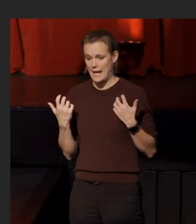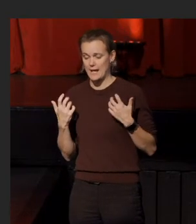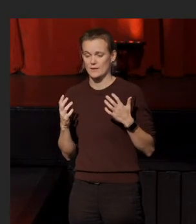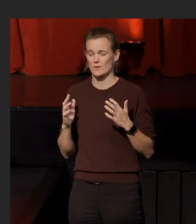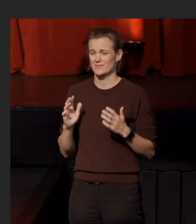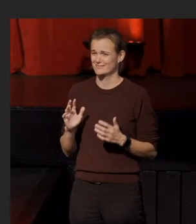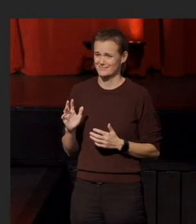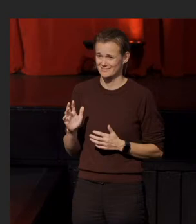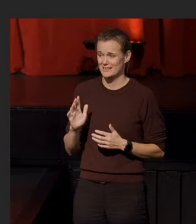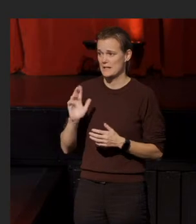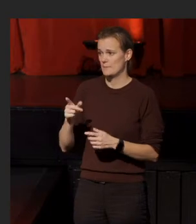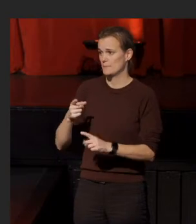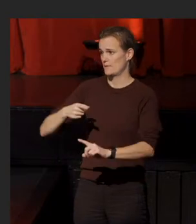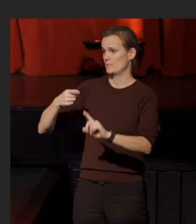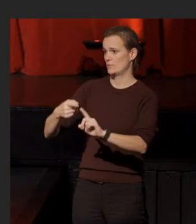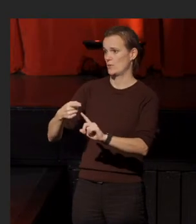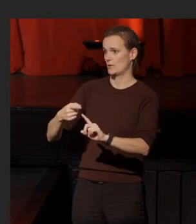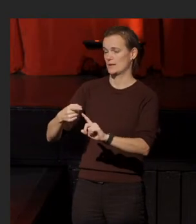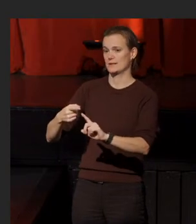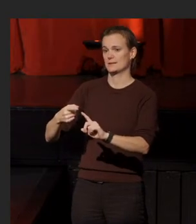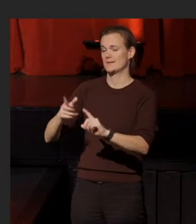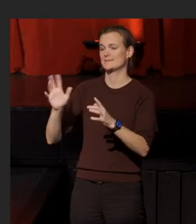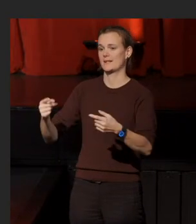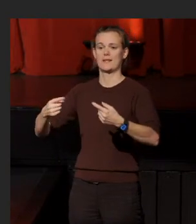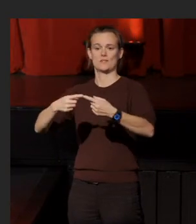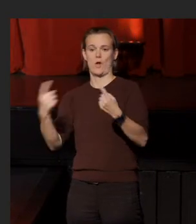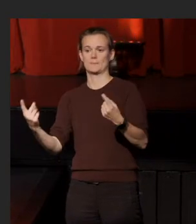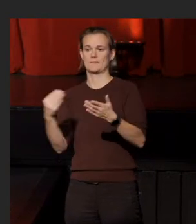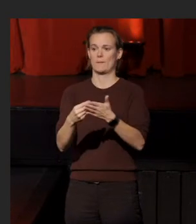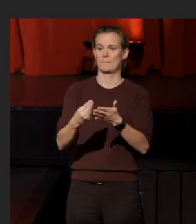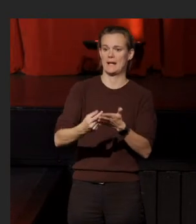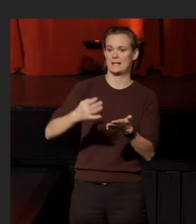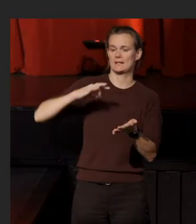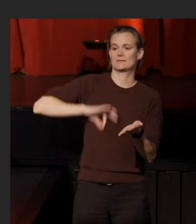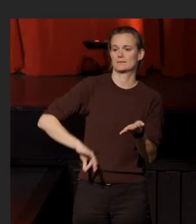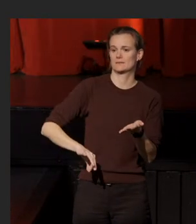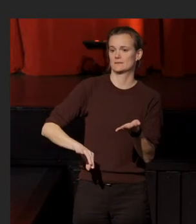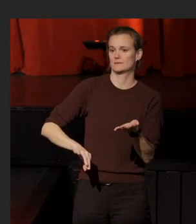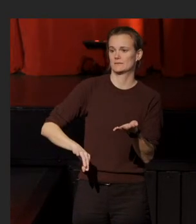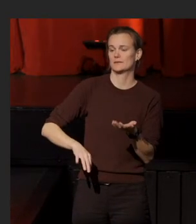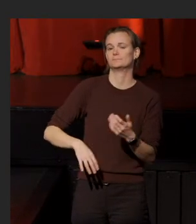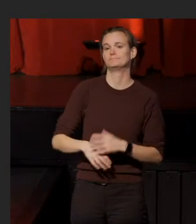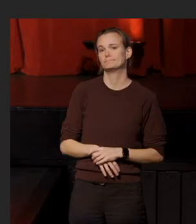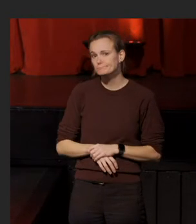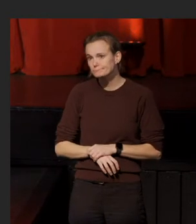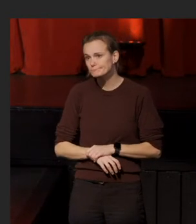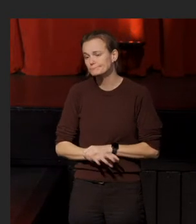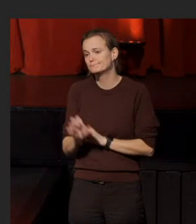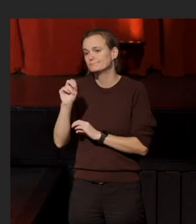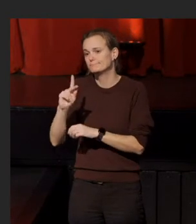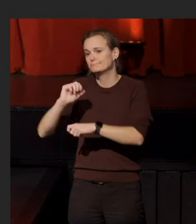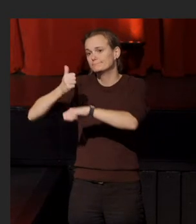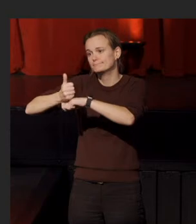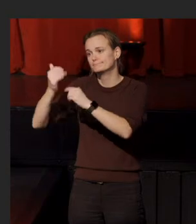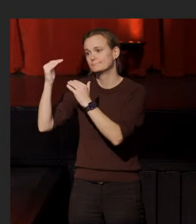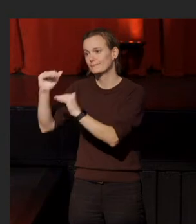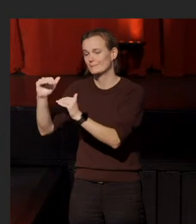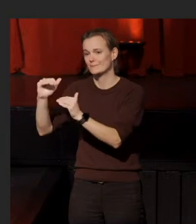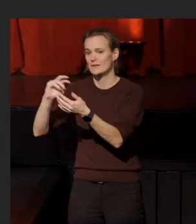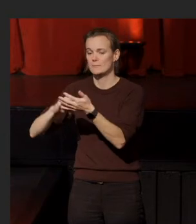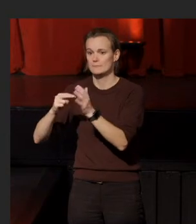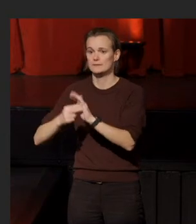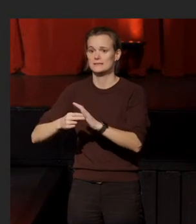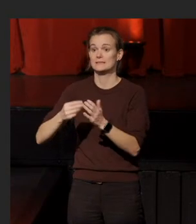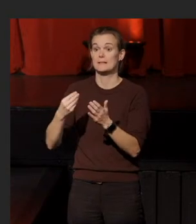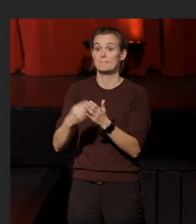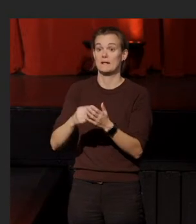their incentive structure is entirely in the opposite direction. They're a business, right? So when they say, okay, we can set something up to